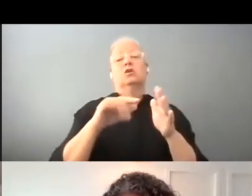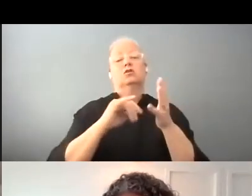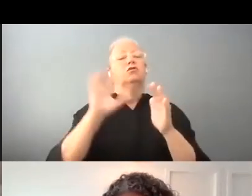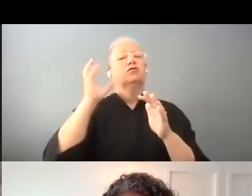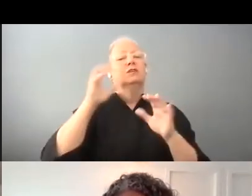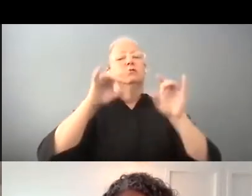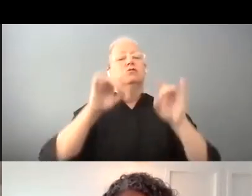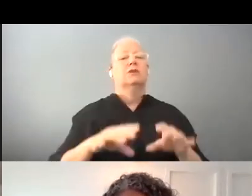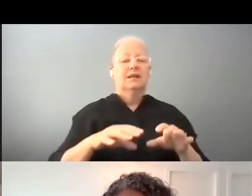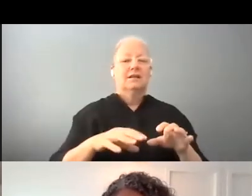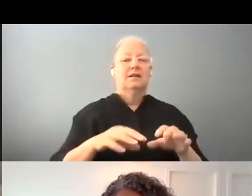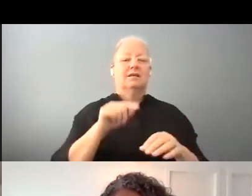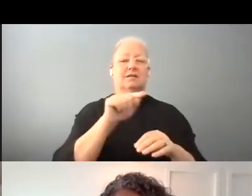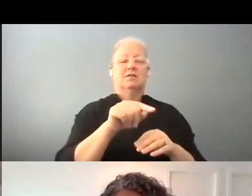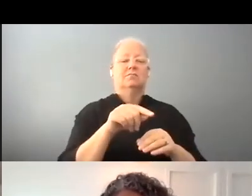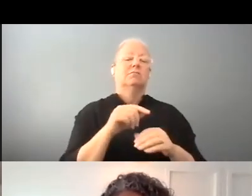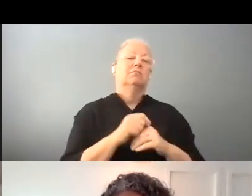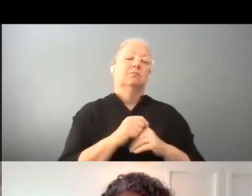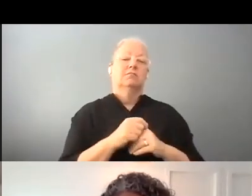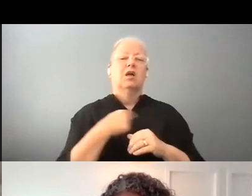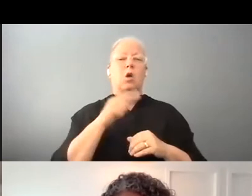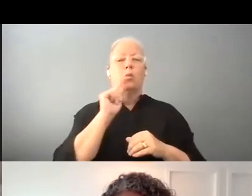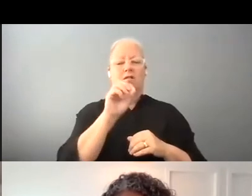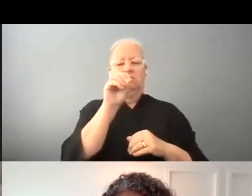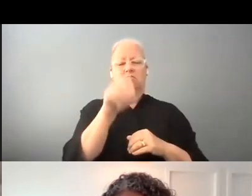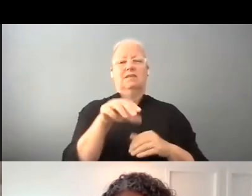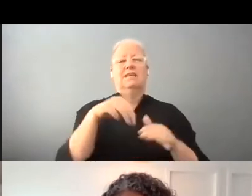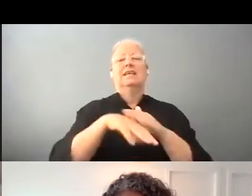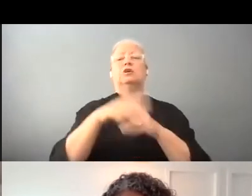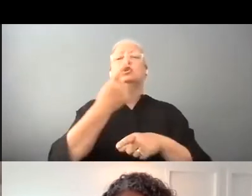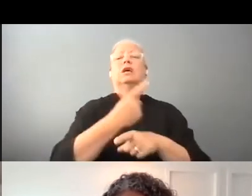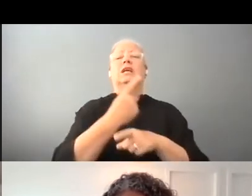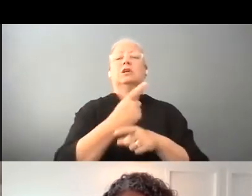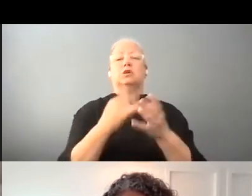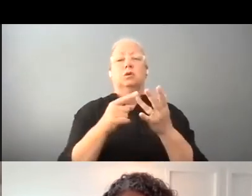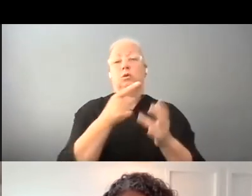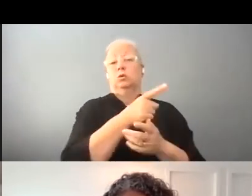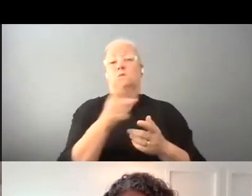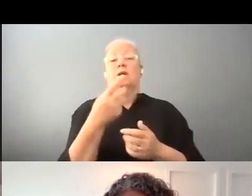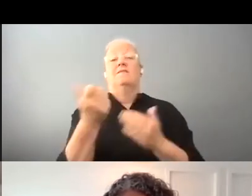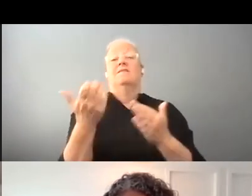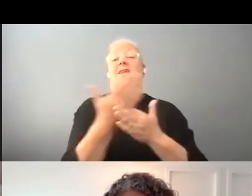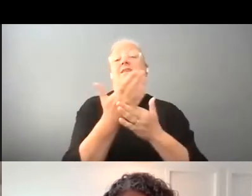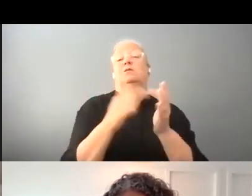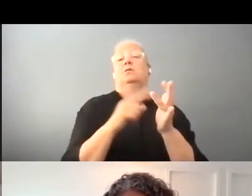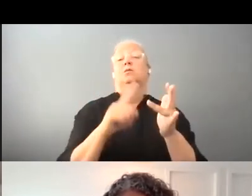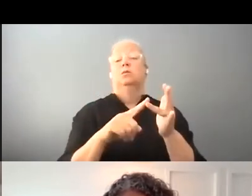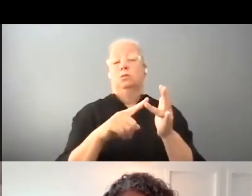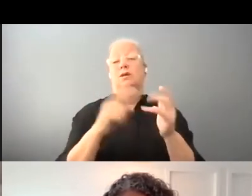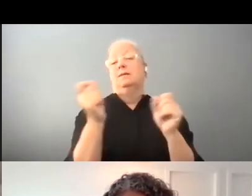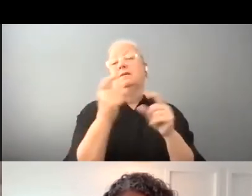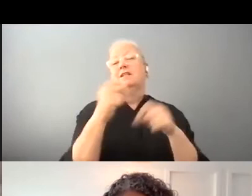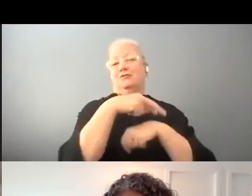online@screenaustralia.gov.au. I might chuck that in the chat to everybody just so that everyone has that email address and we can answer any questions